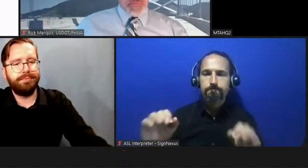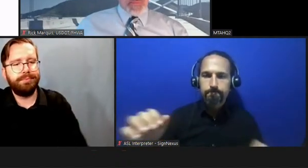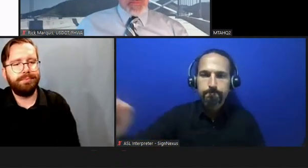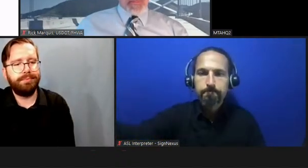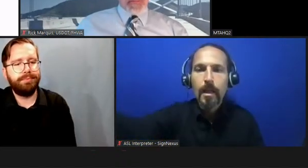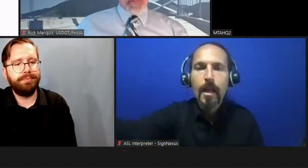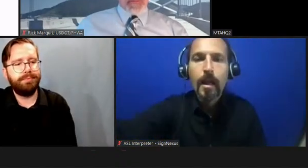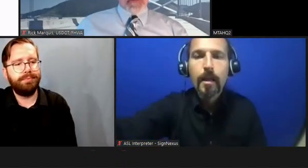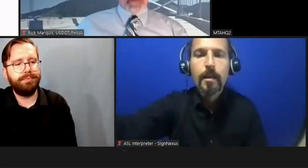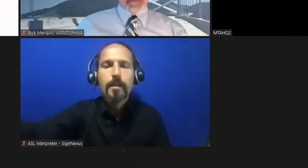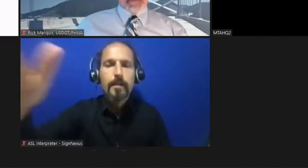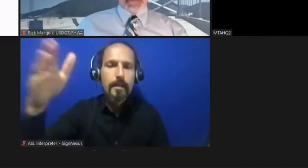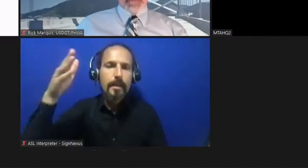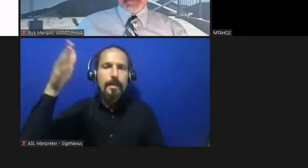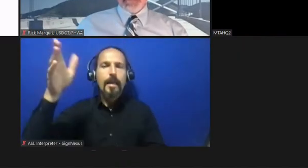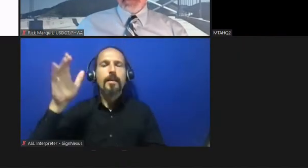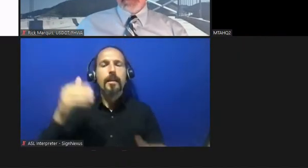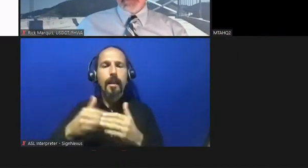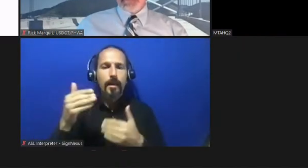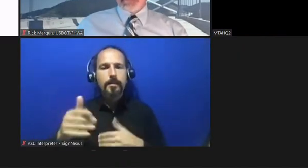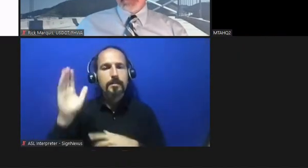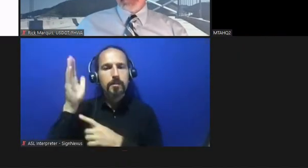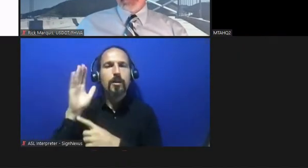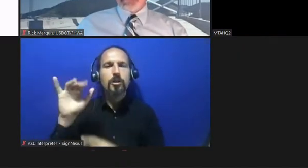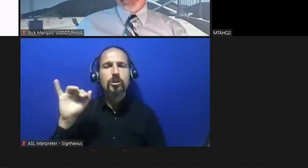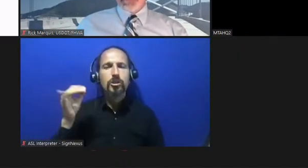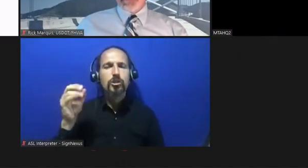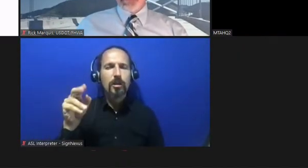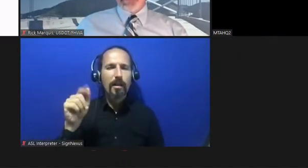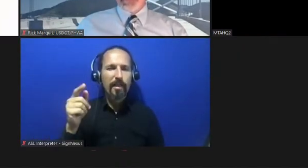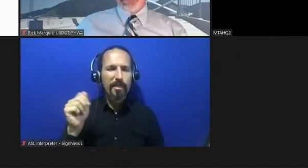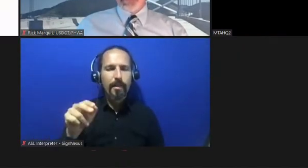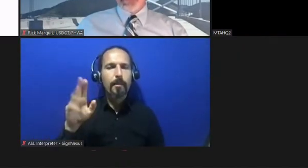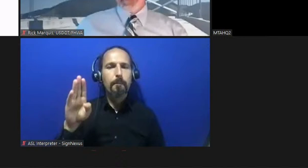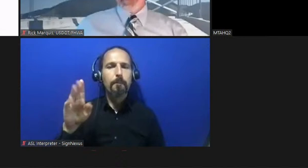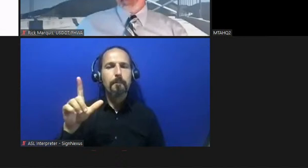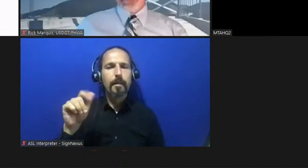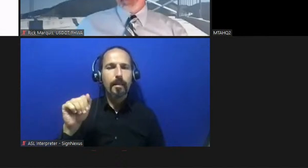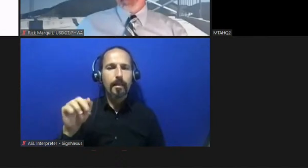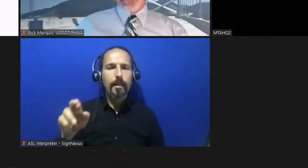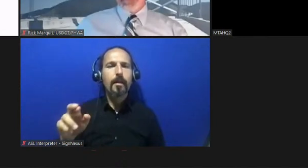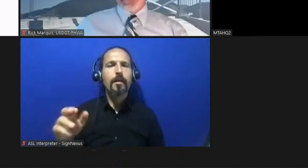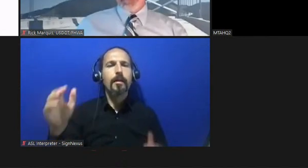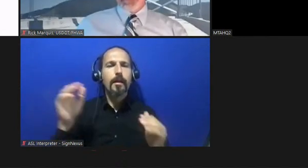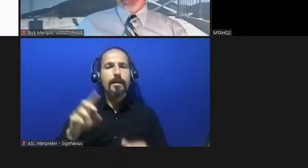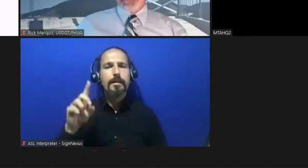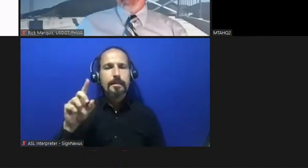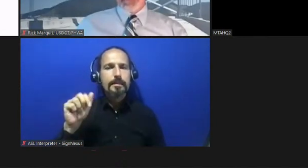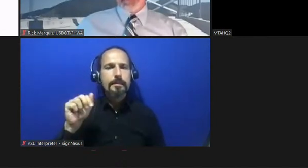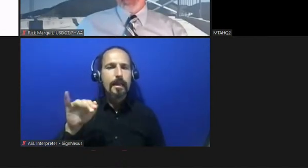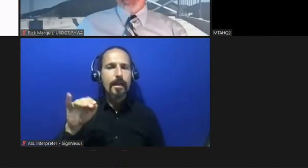our next speaker is jonathan blair followed by daniel hernandez